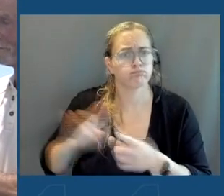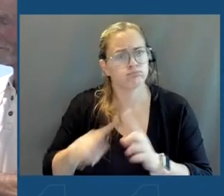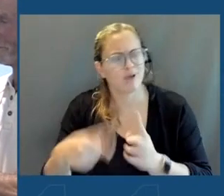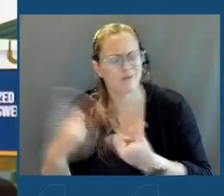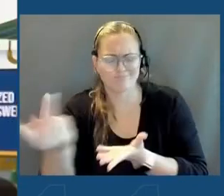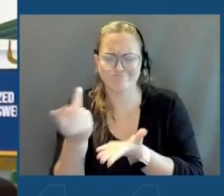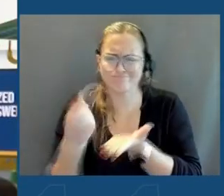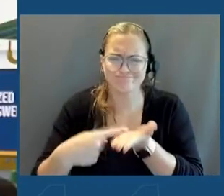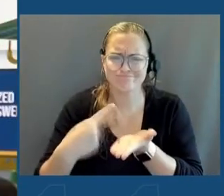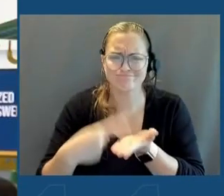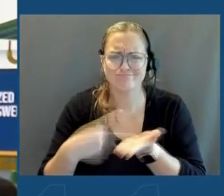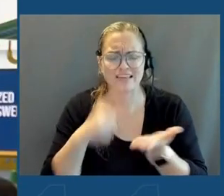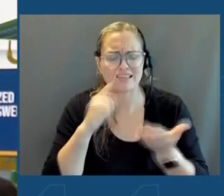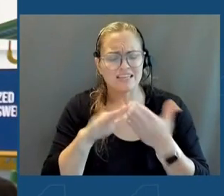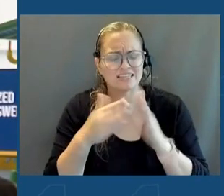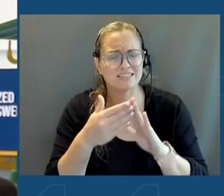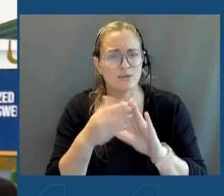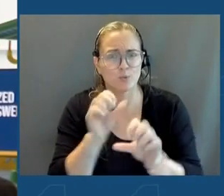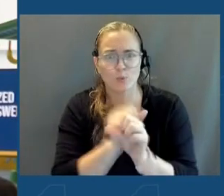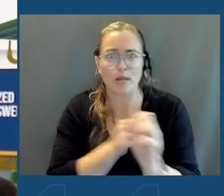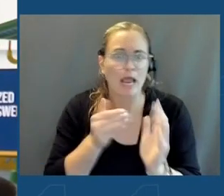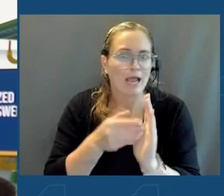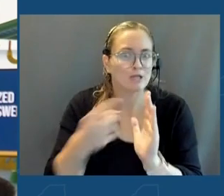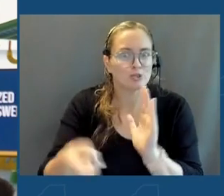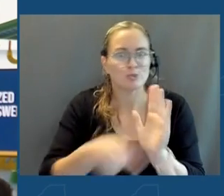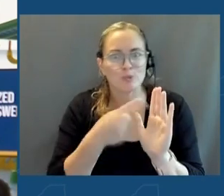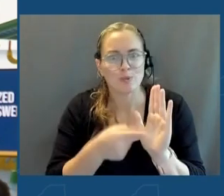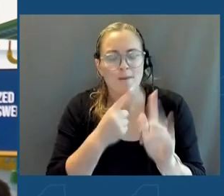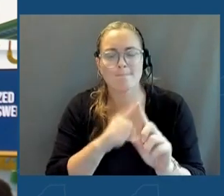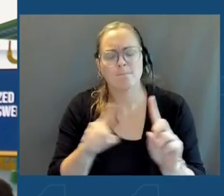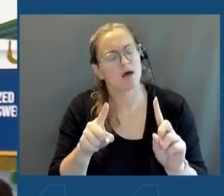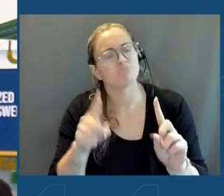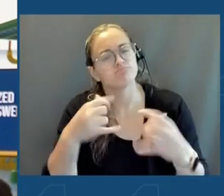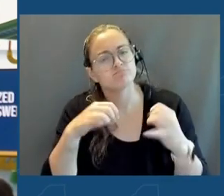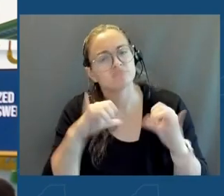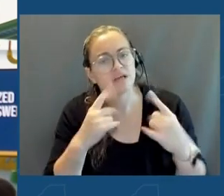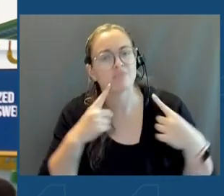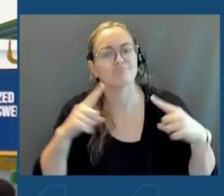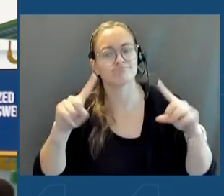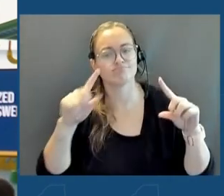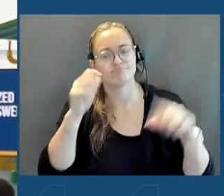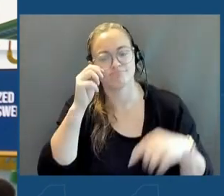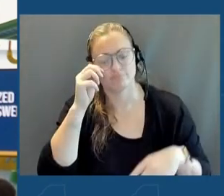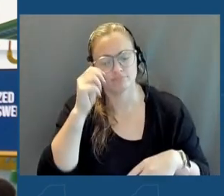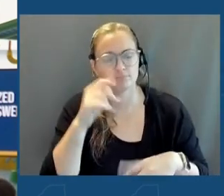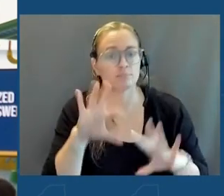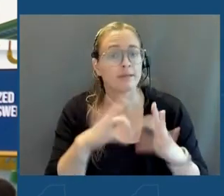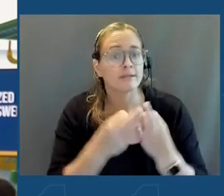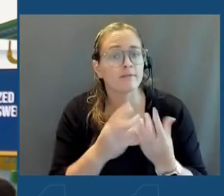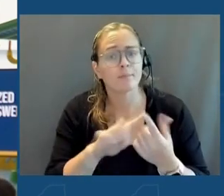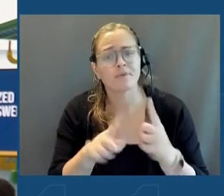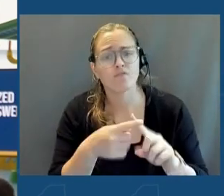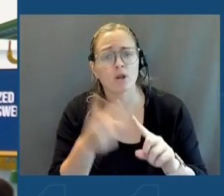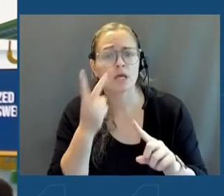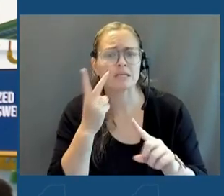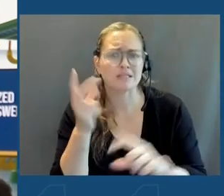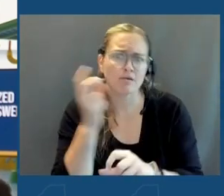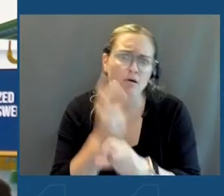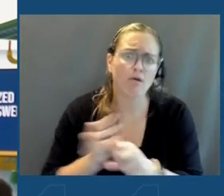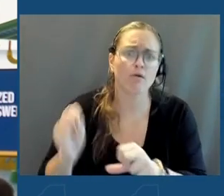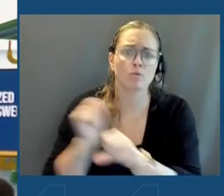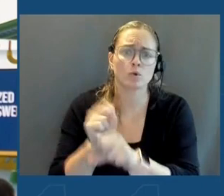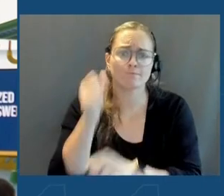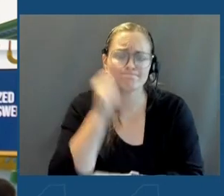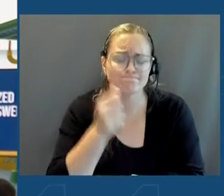maybe the city was working against you in some instances, but you still made it happen. As a family friend, I see how hard you work each and every day.